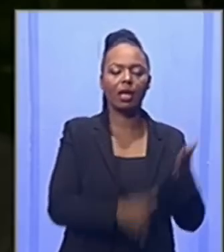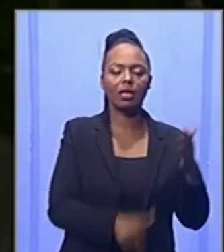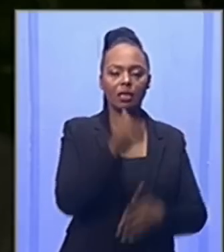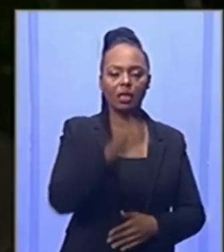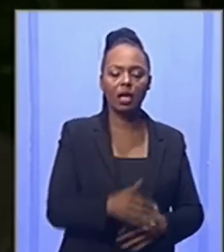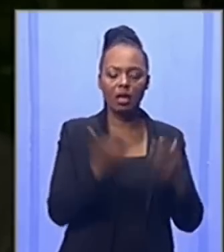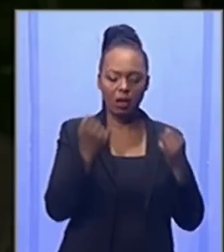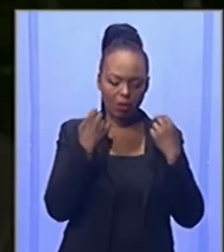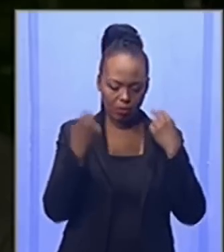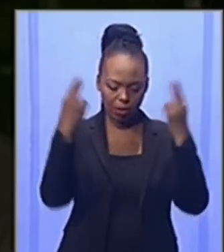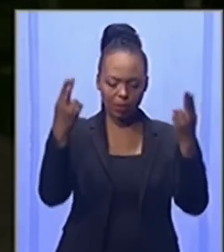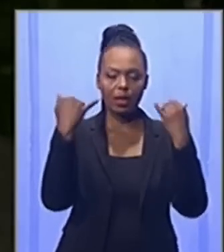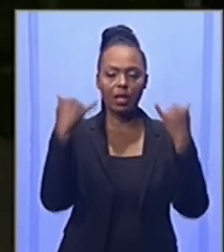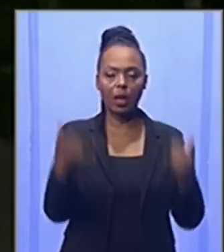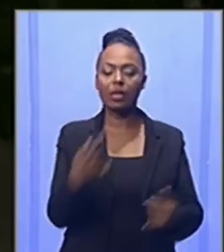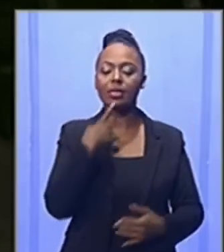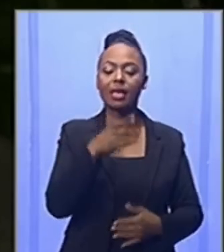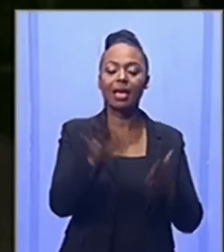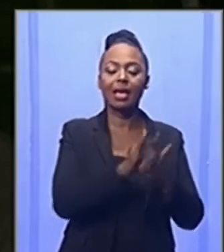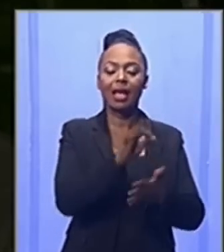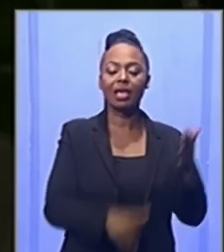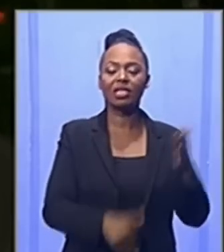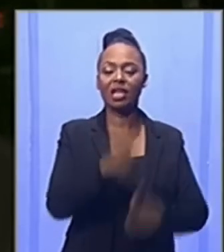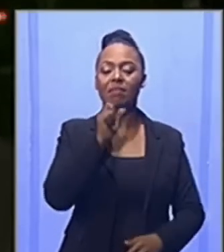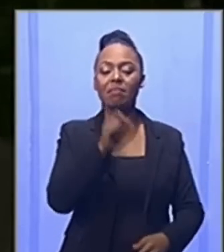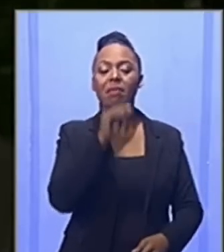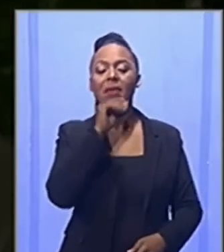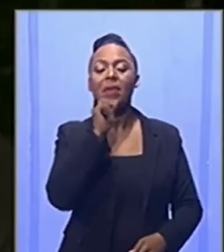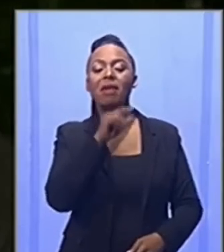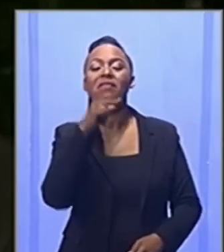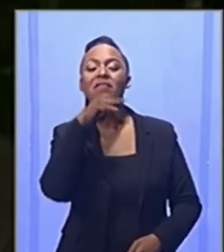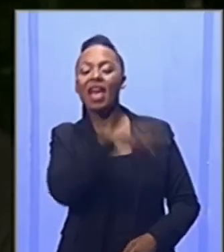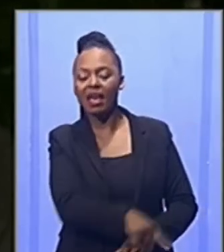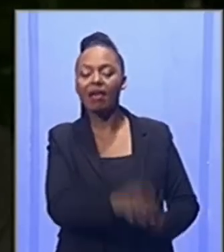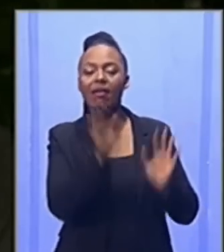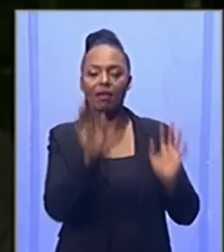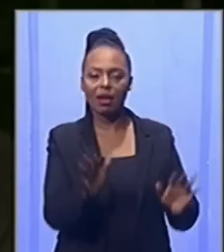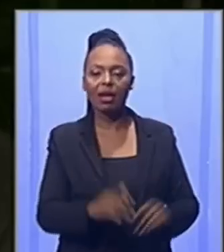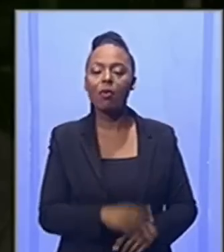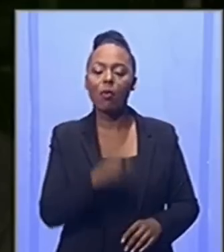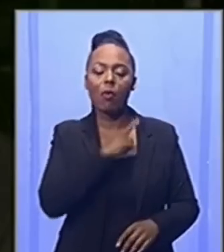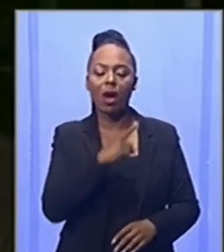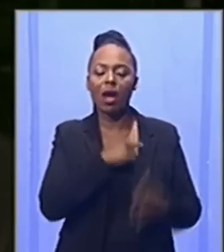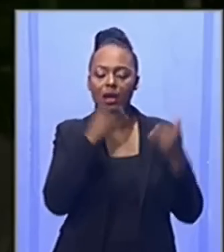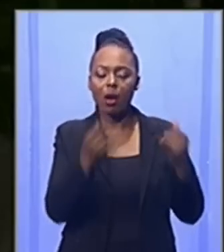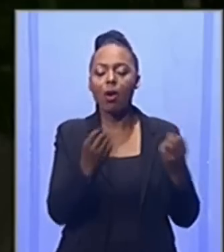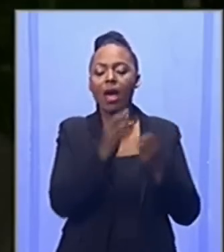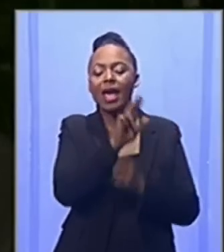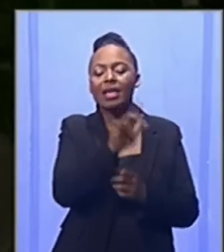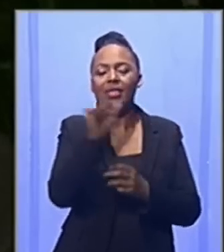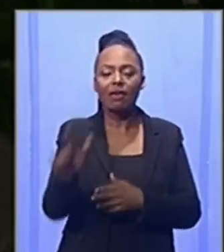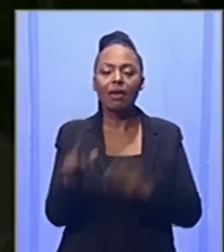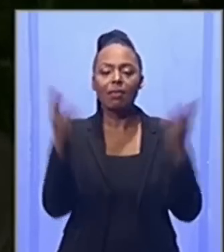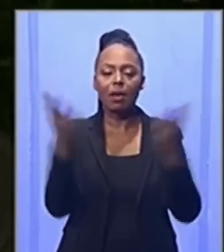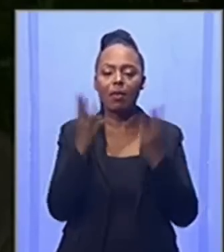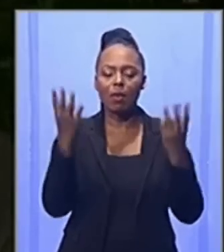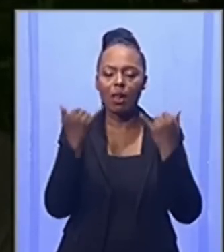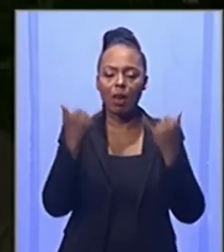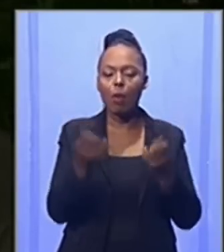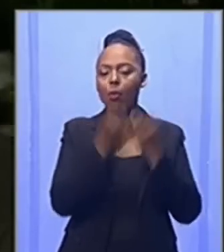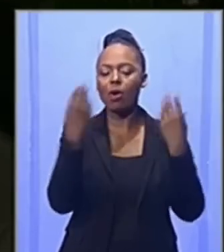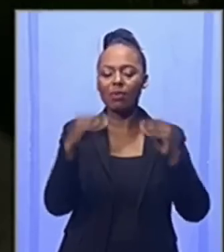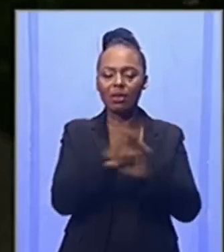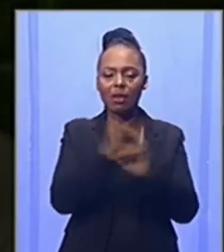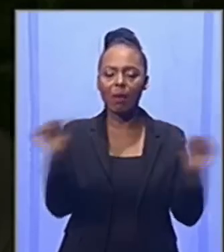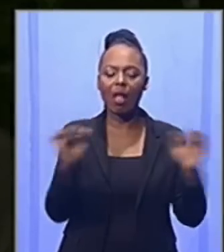principled stance that this election is a fraud, it is a farce, and 87 people have been disenfranchised.